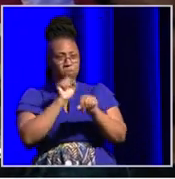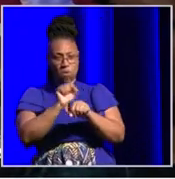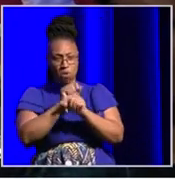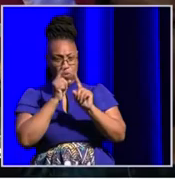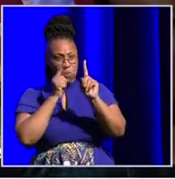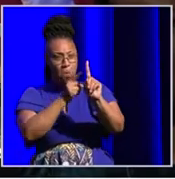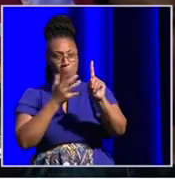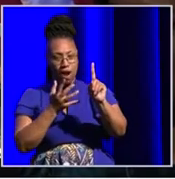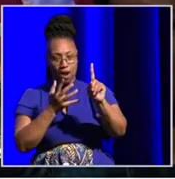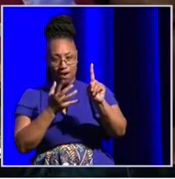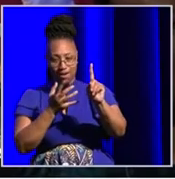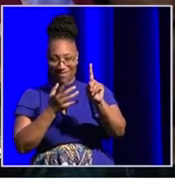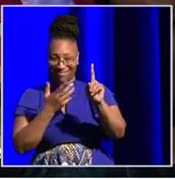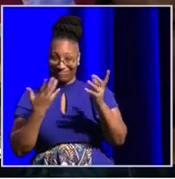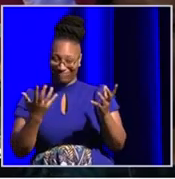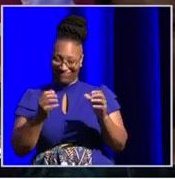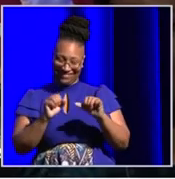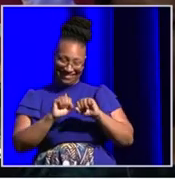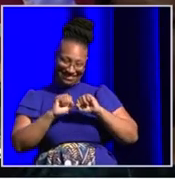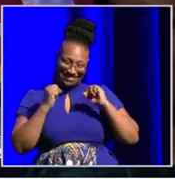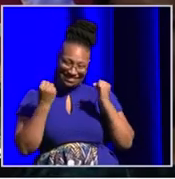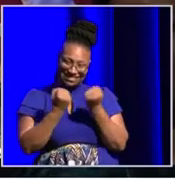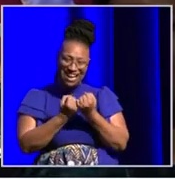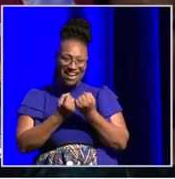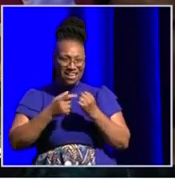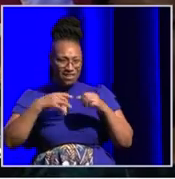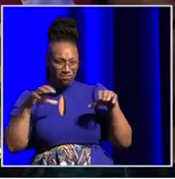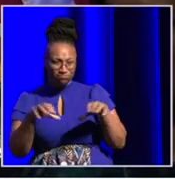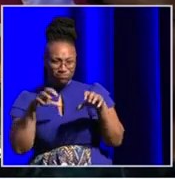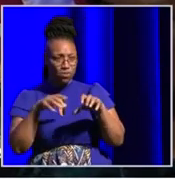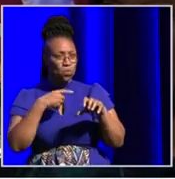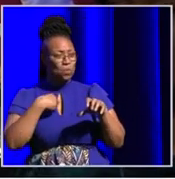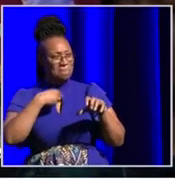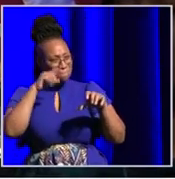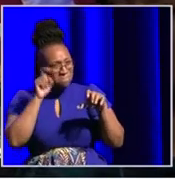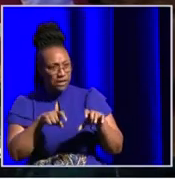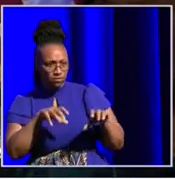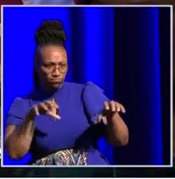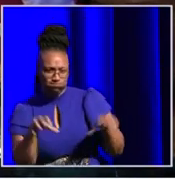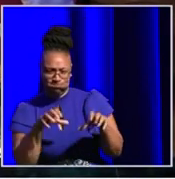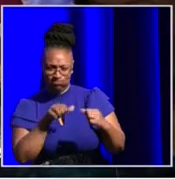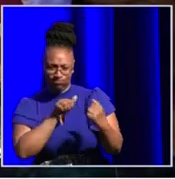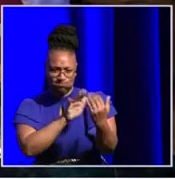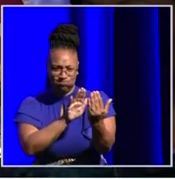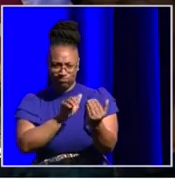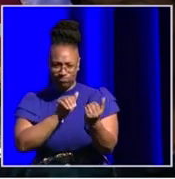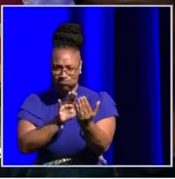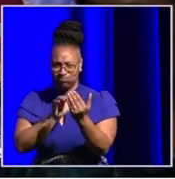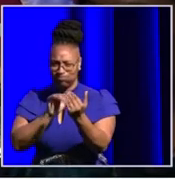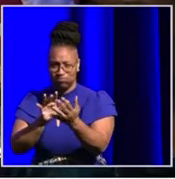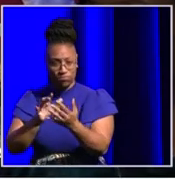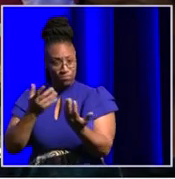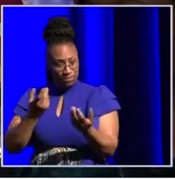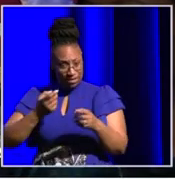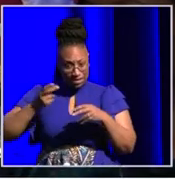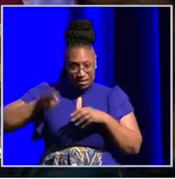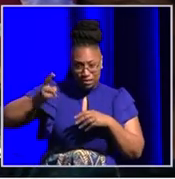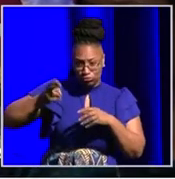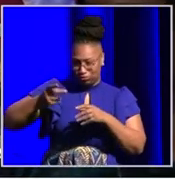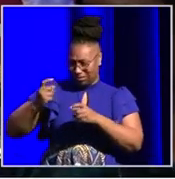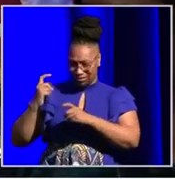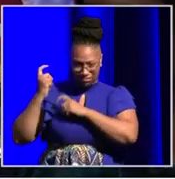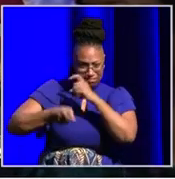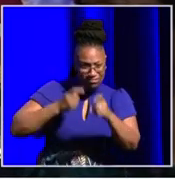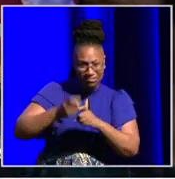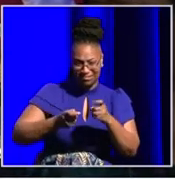where everyone is appreciated for their talents, histories, and contributions to making a quality community